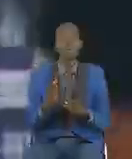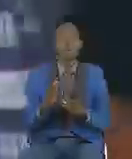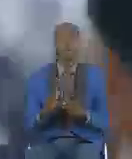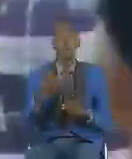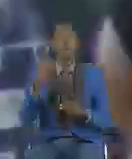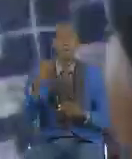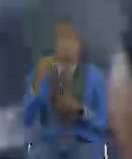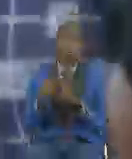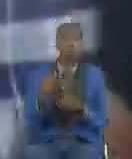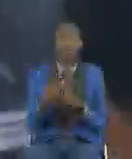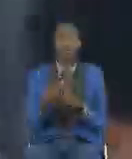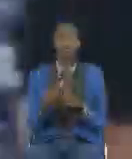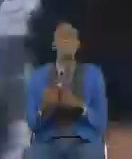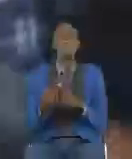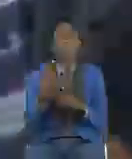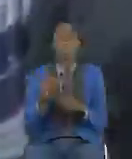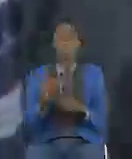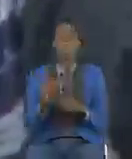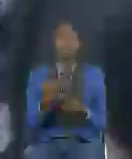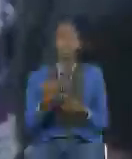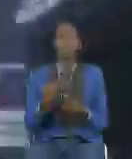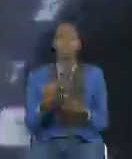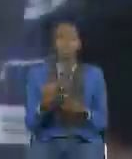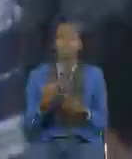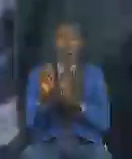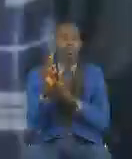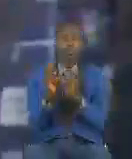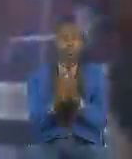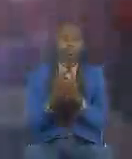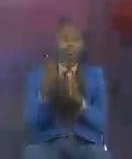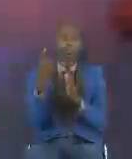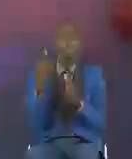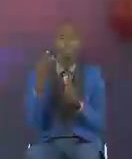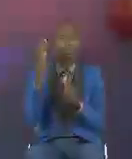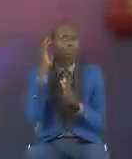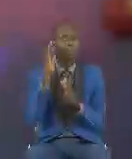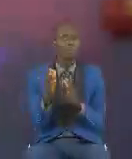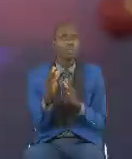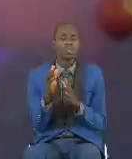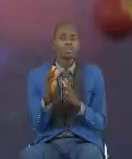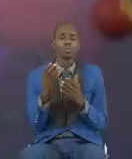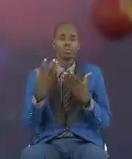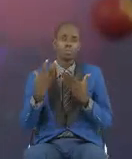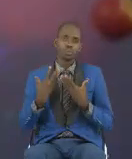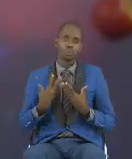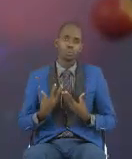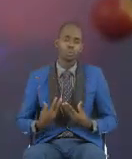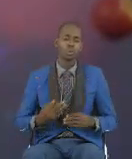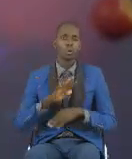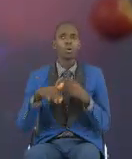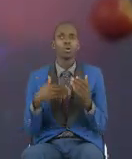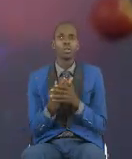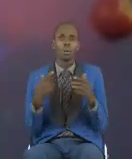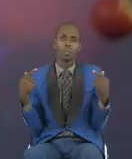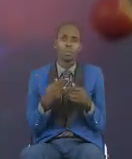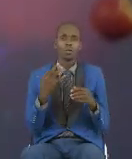the milk will soothe all the pains of your life. The